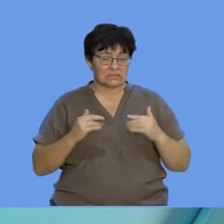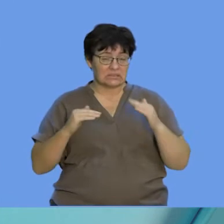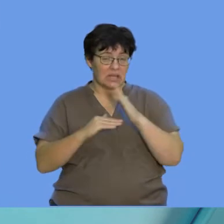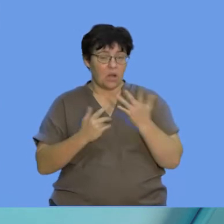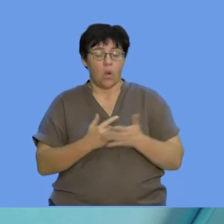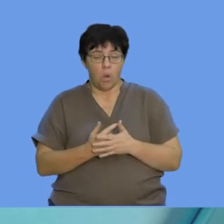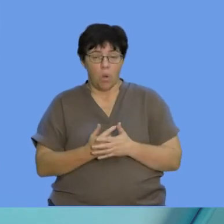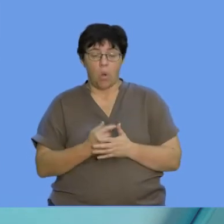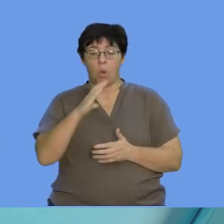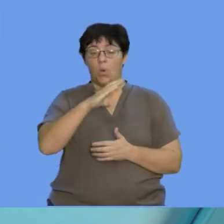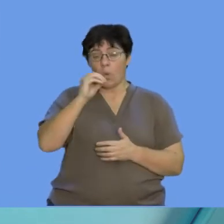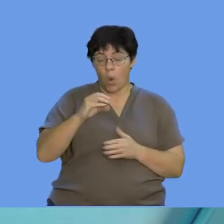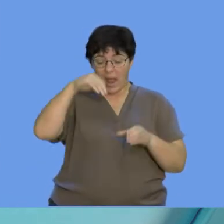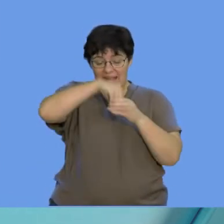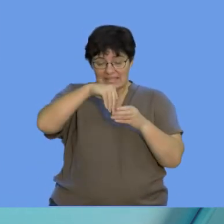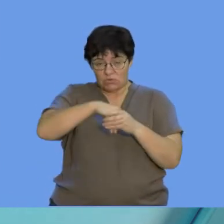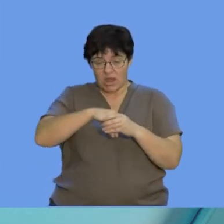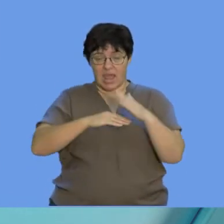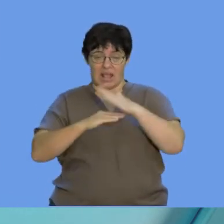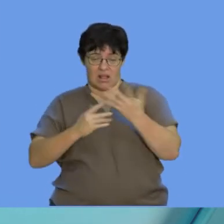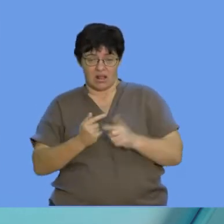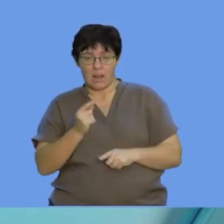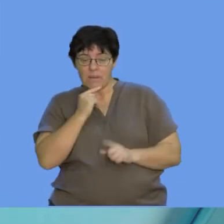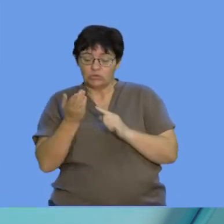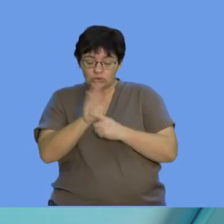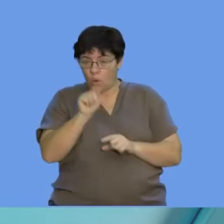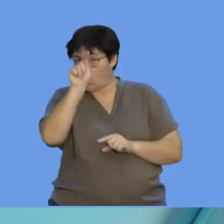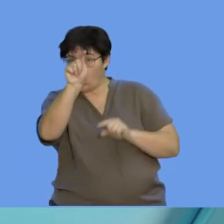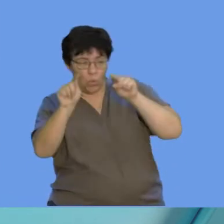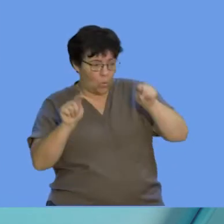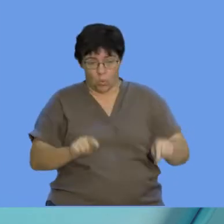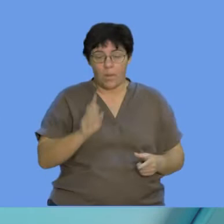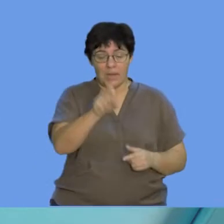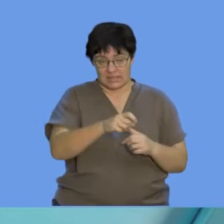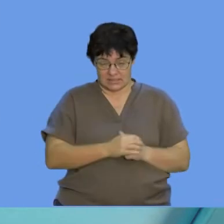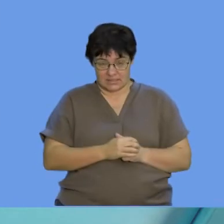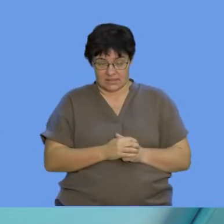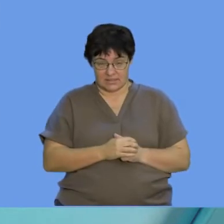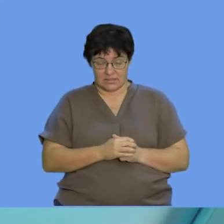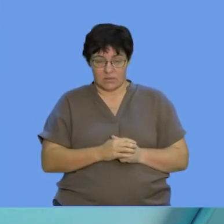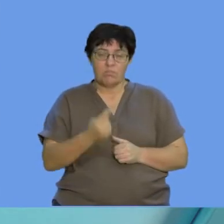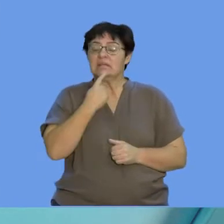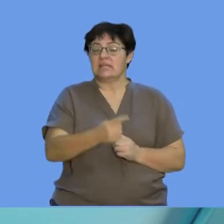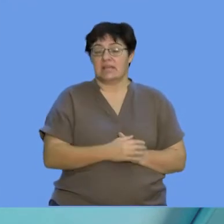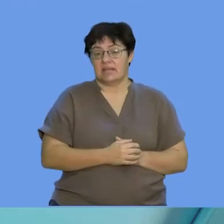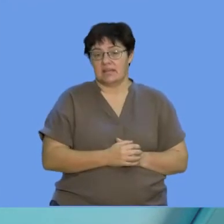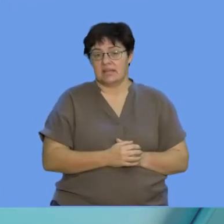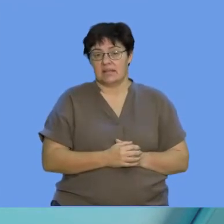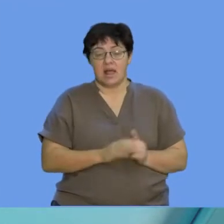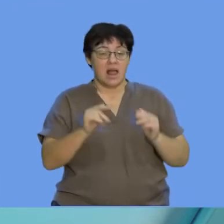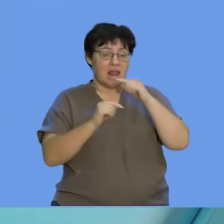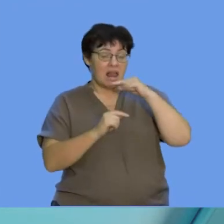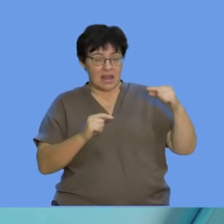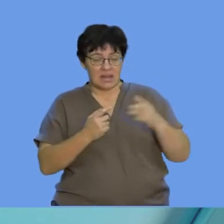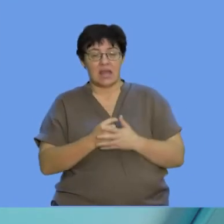have co-interior angles. I must go to my diagram and show them on the diagram. As soon as I say to you, this line